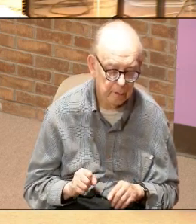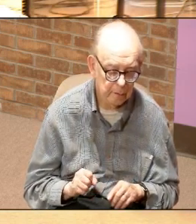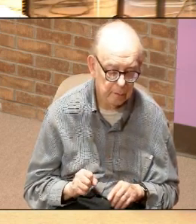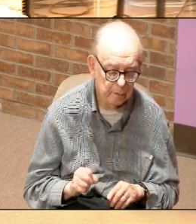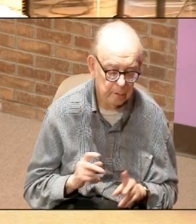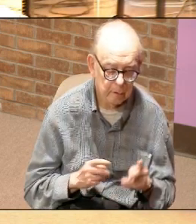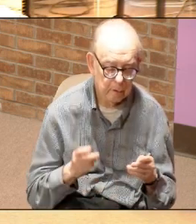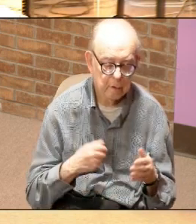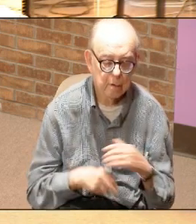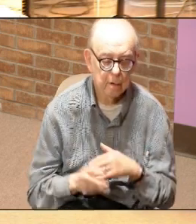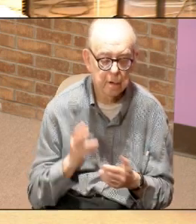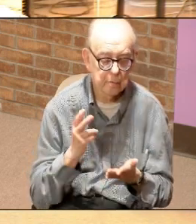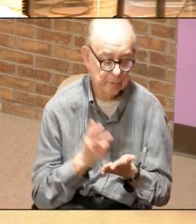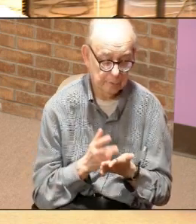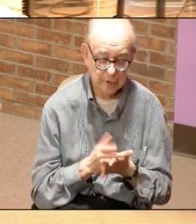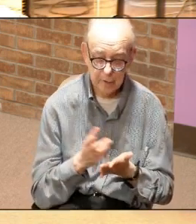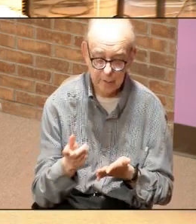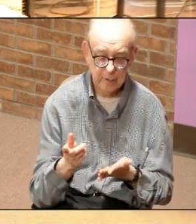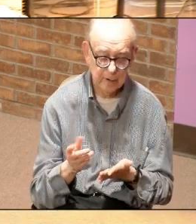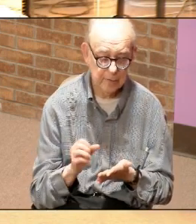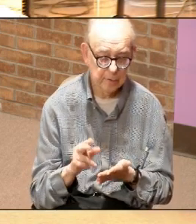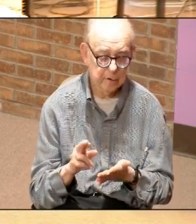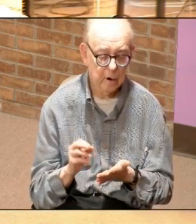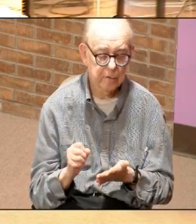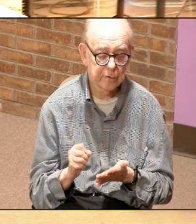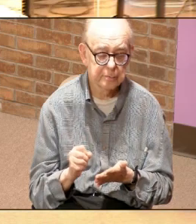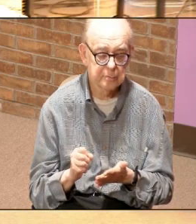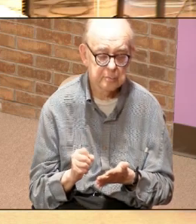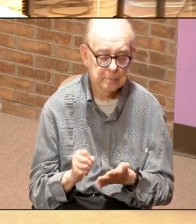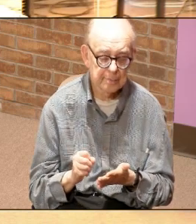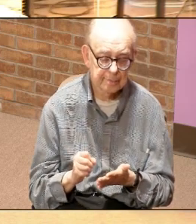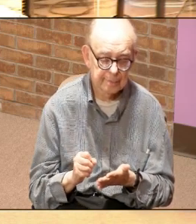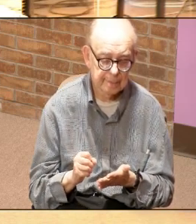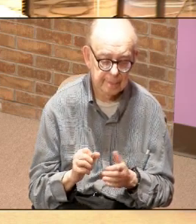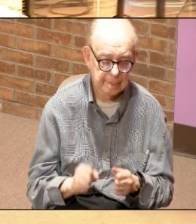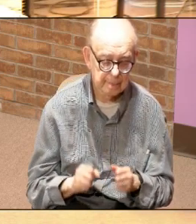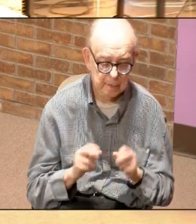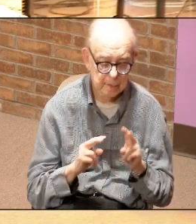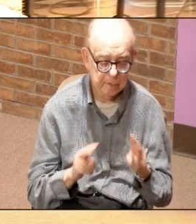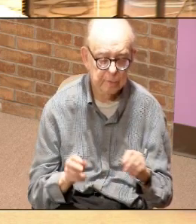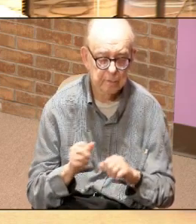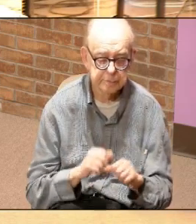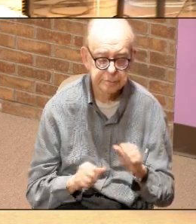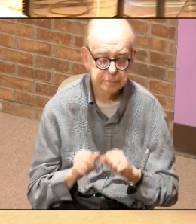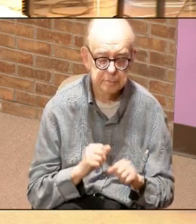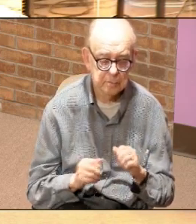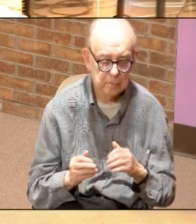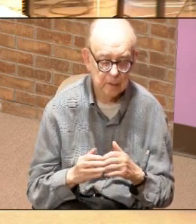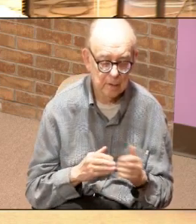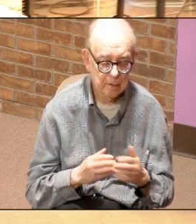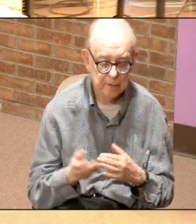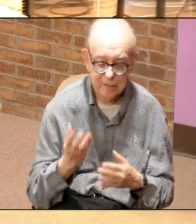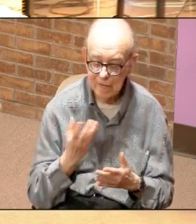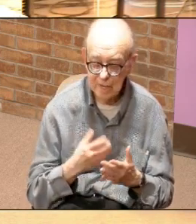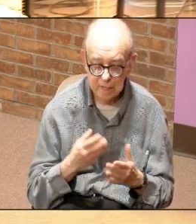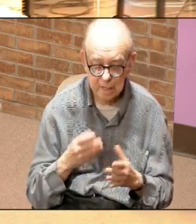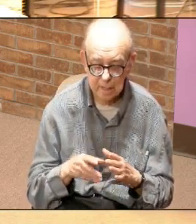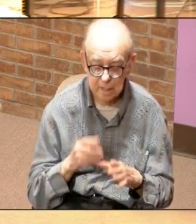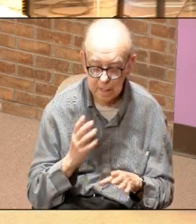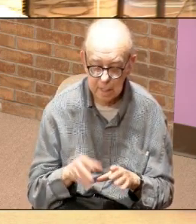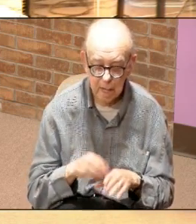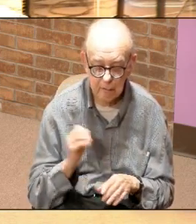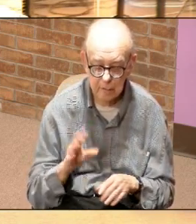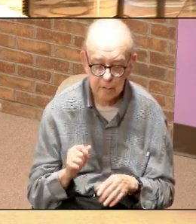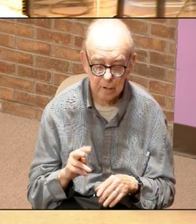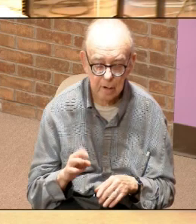could come just to the parking lot in their cars, just to be able to see each other, even though they didn't get out of their cars.